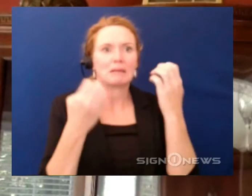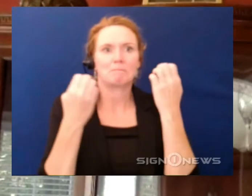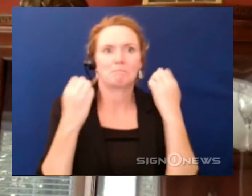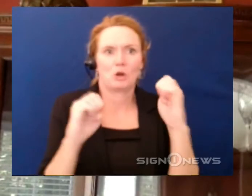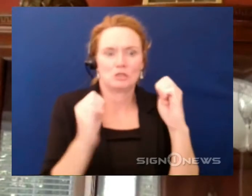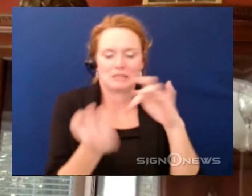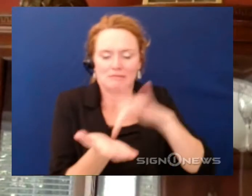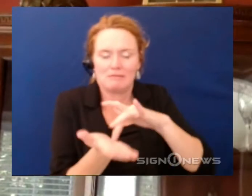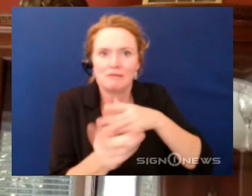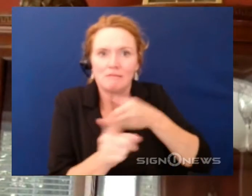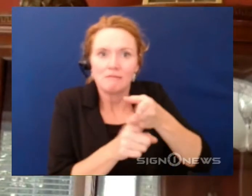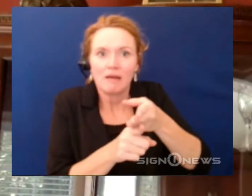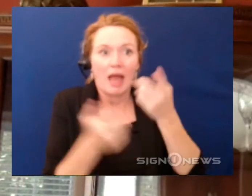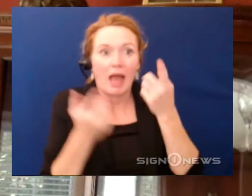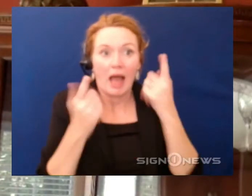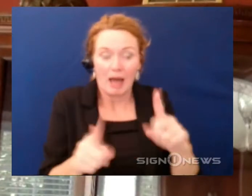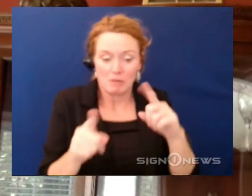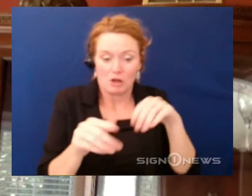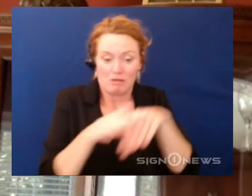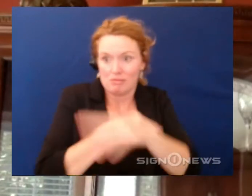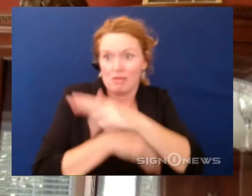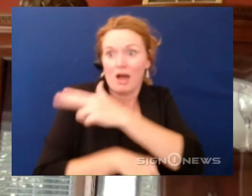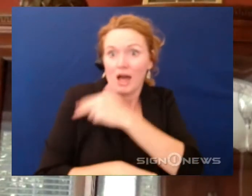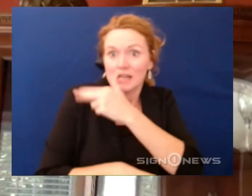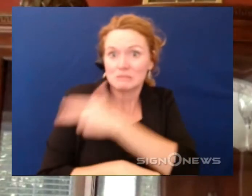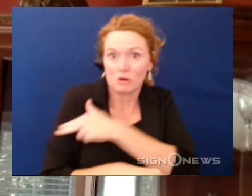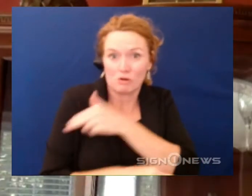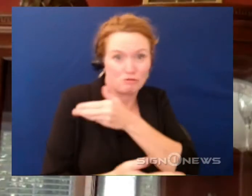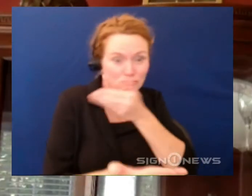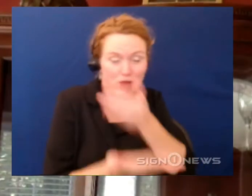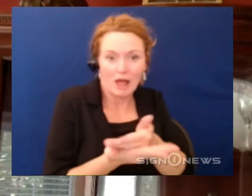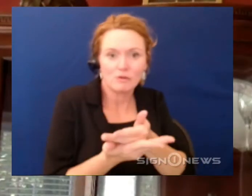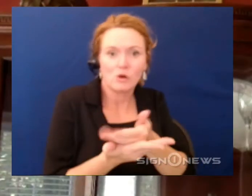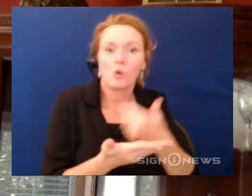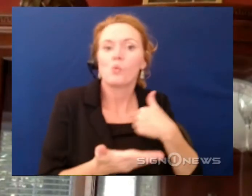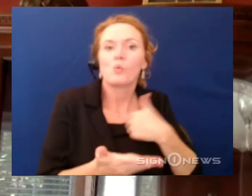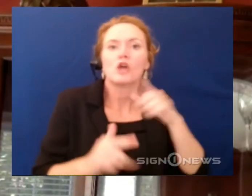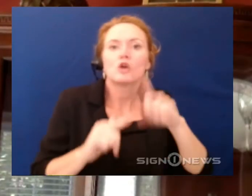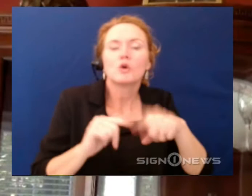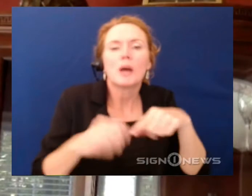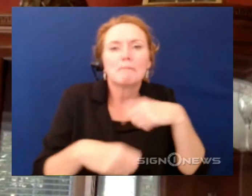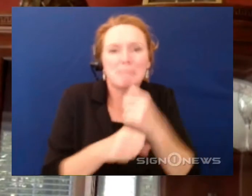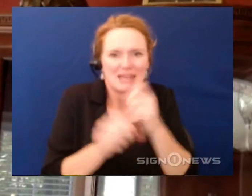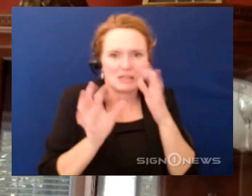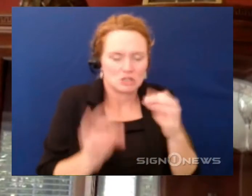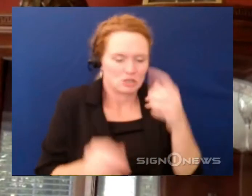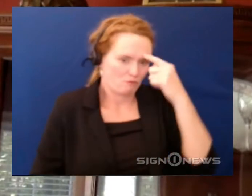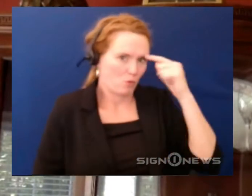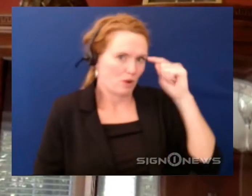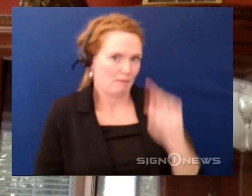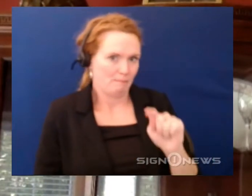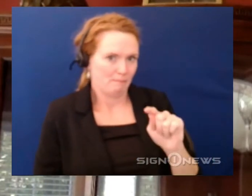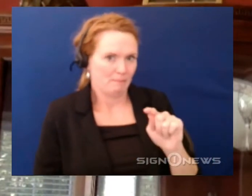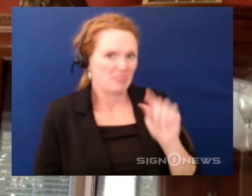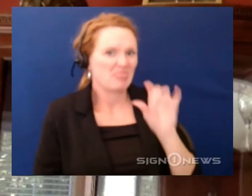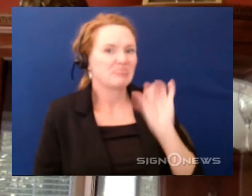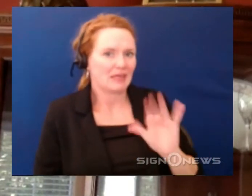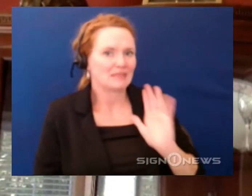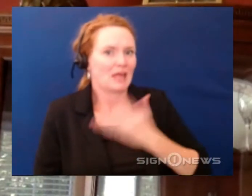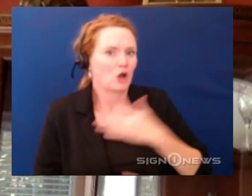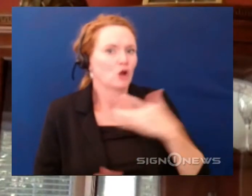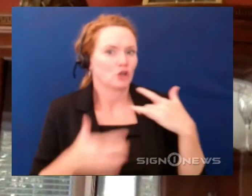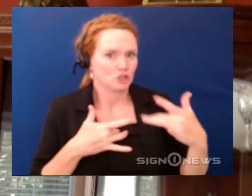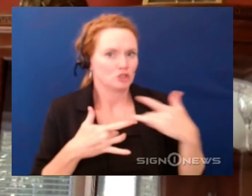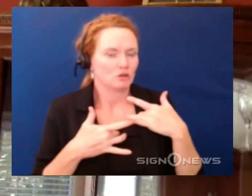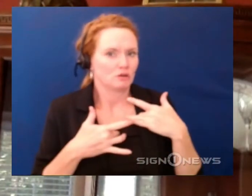And we'd get to an emergency room and we wouldn't be able to make decisions about his care. And